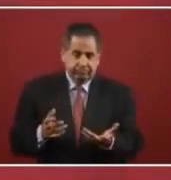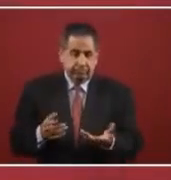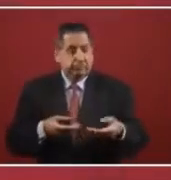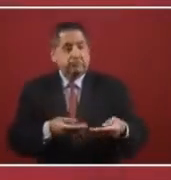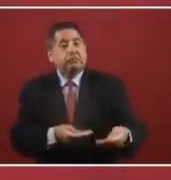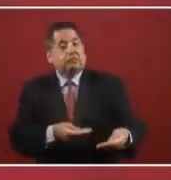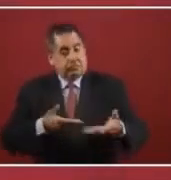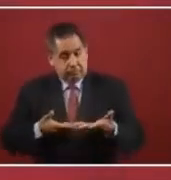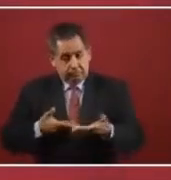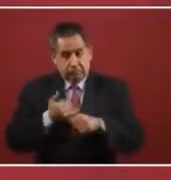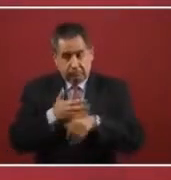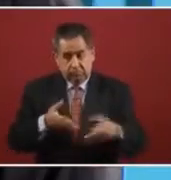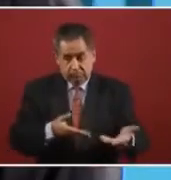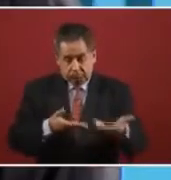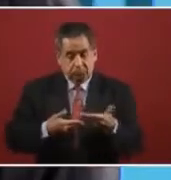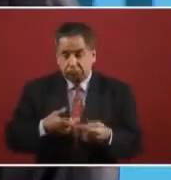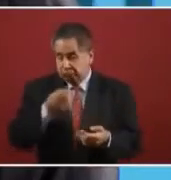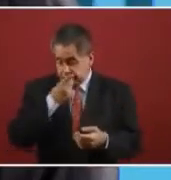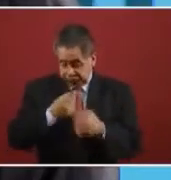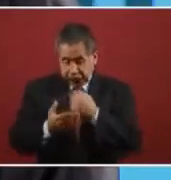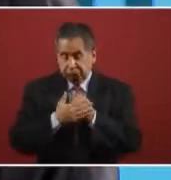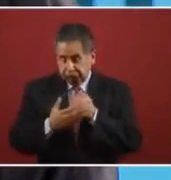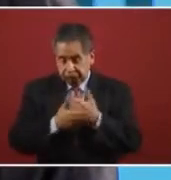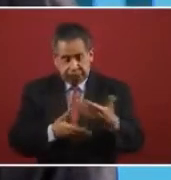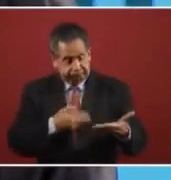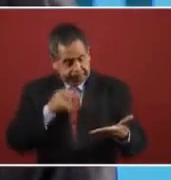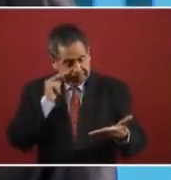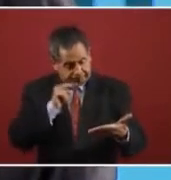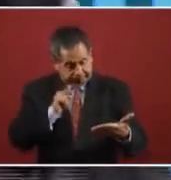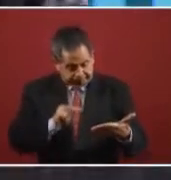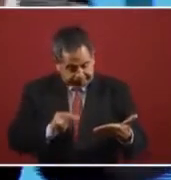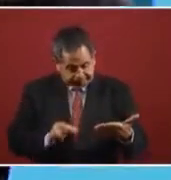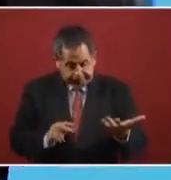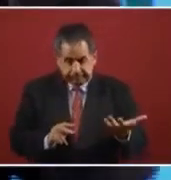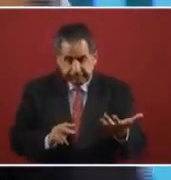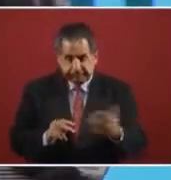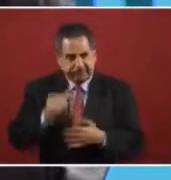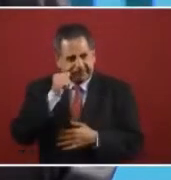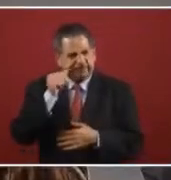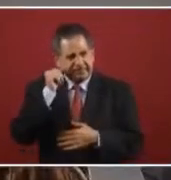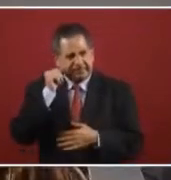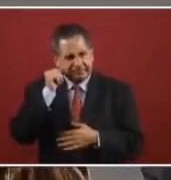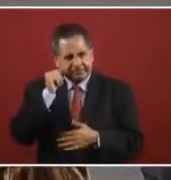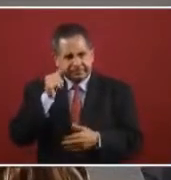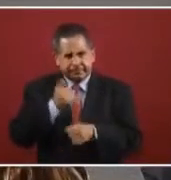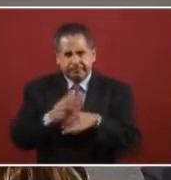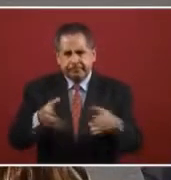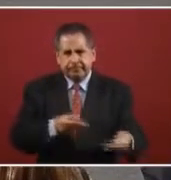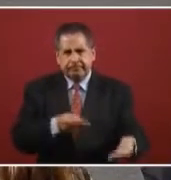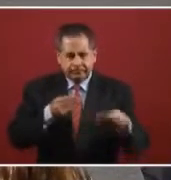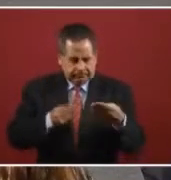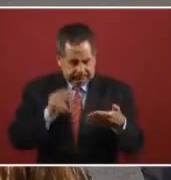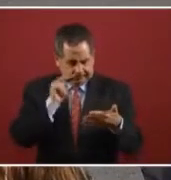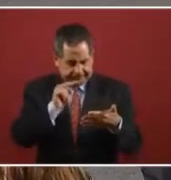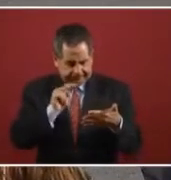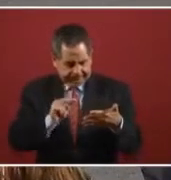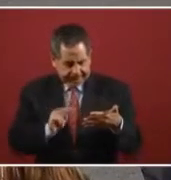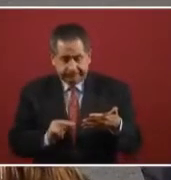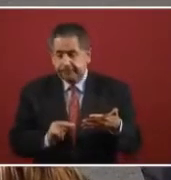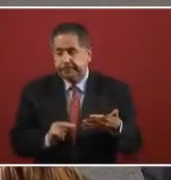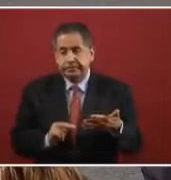So I received the information, a report, yesterday